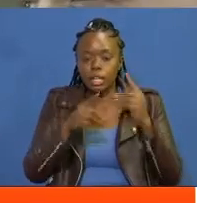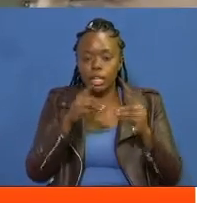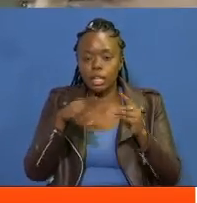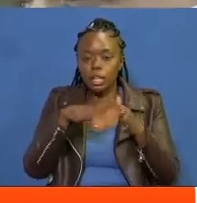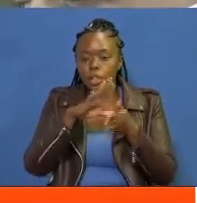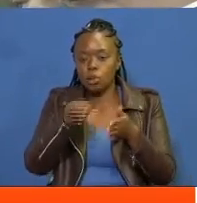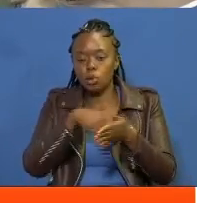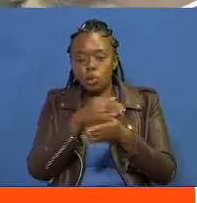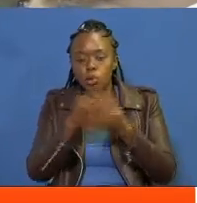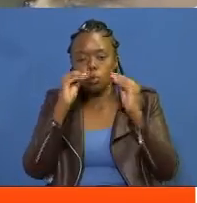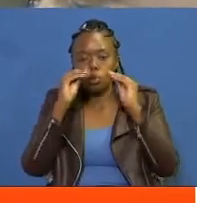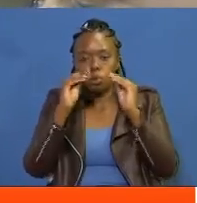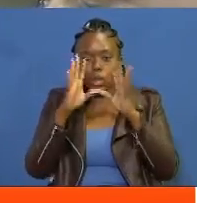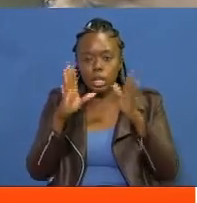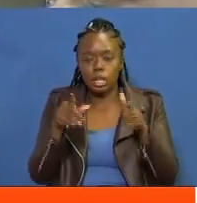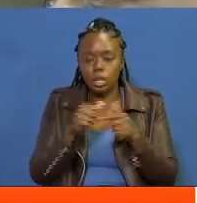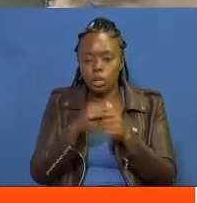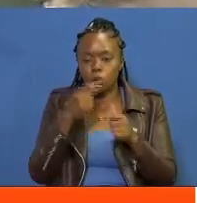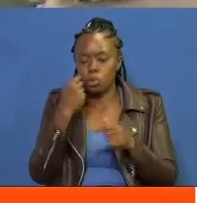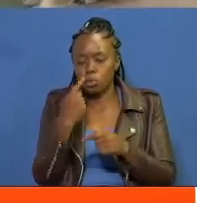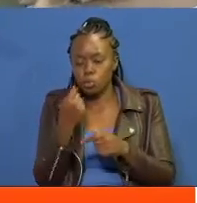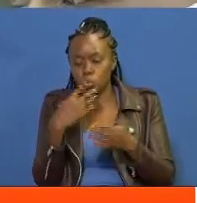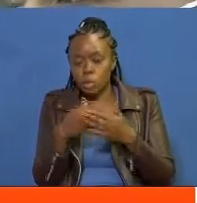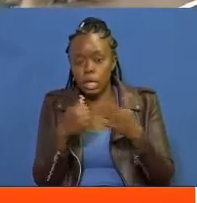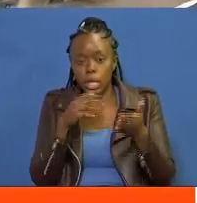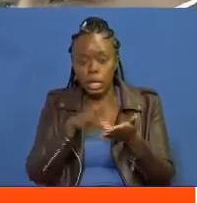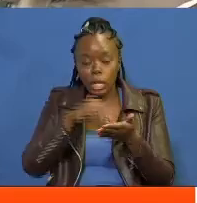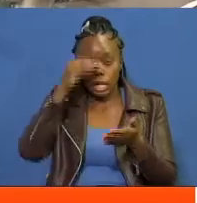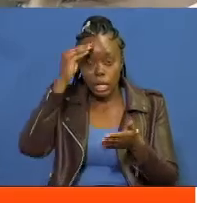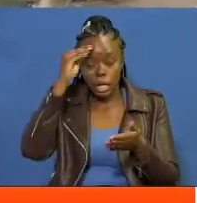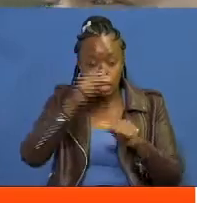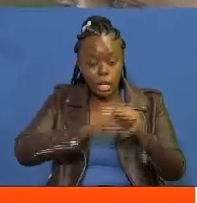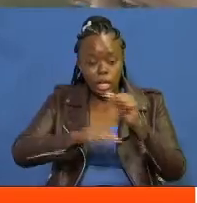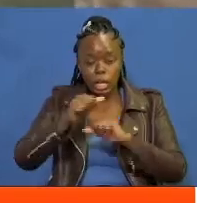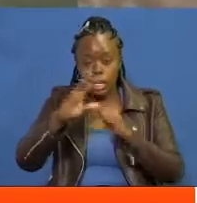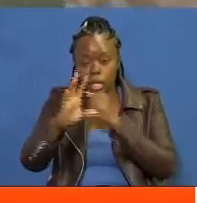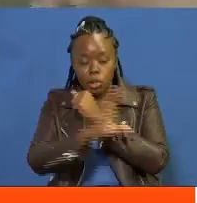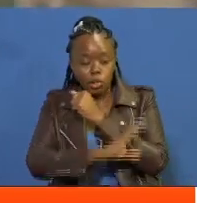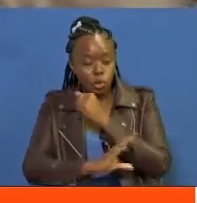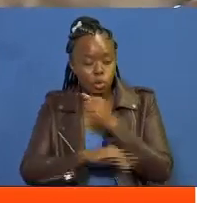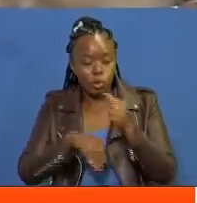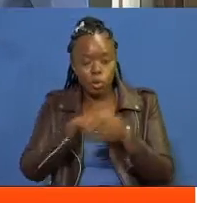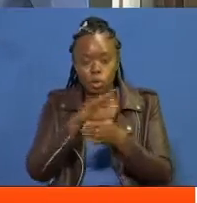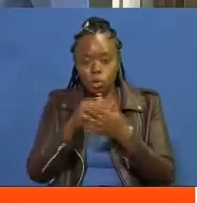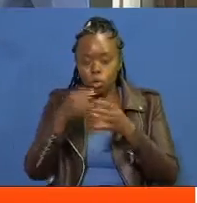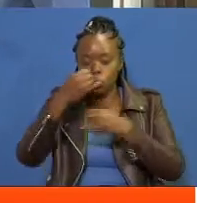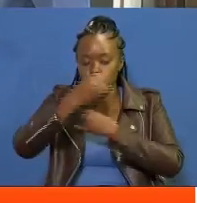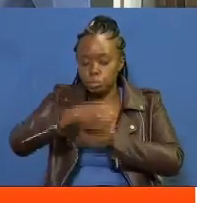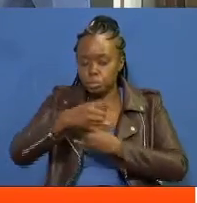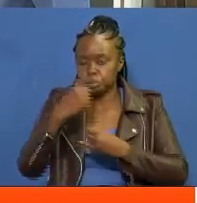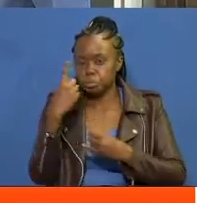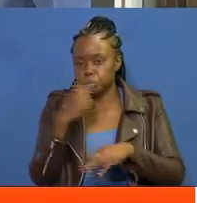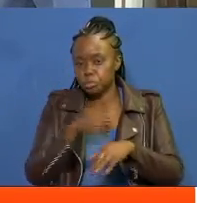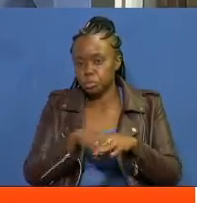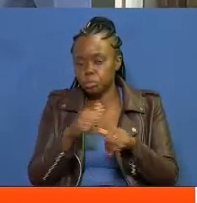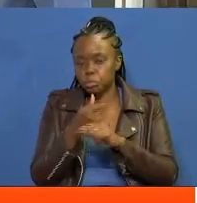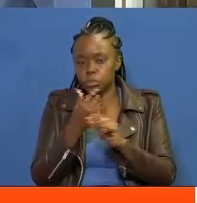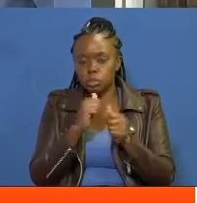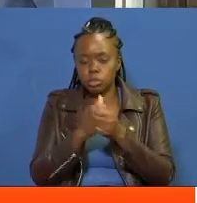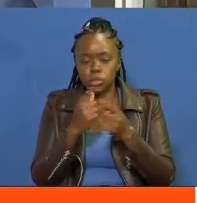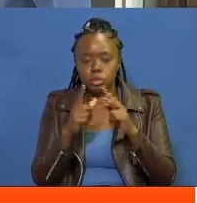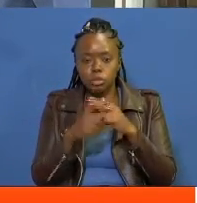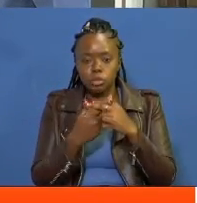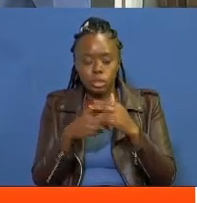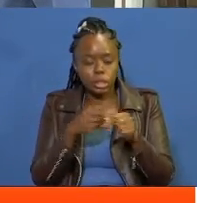present themselves for vaccination after learning resumed across the country for all institutions for the first time since pandemic